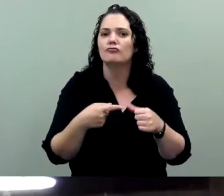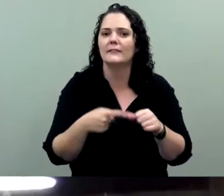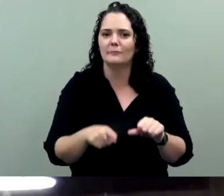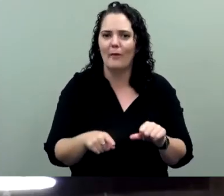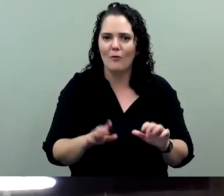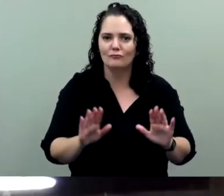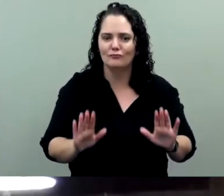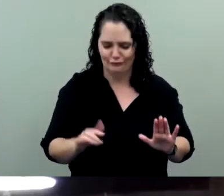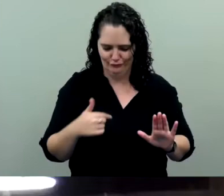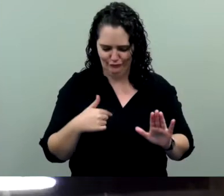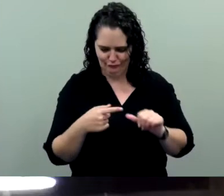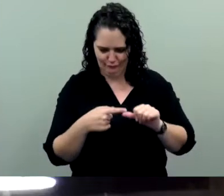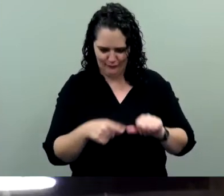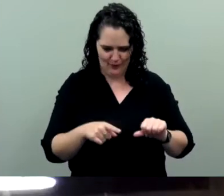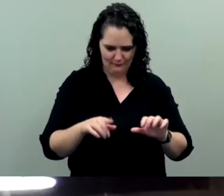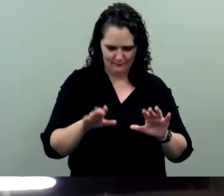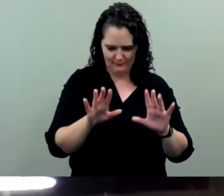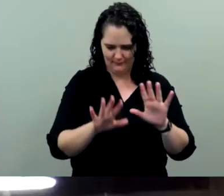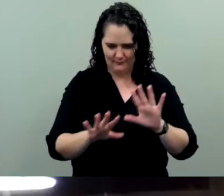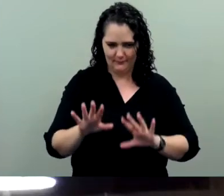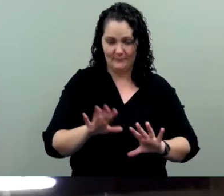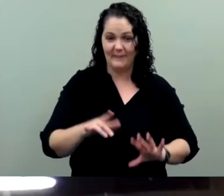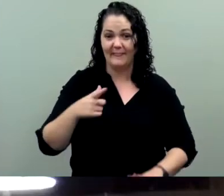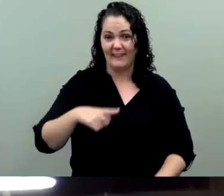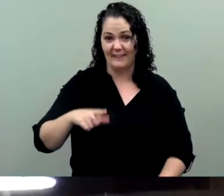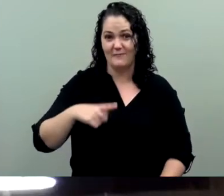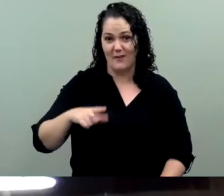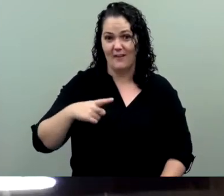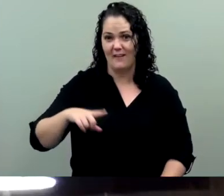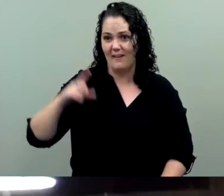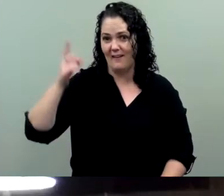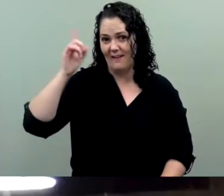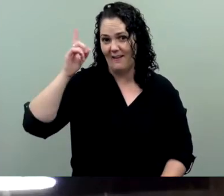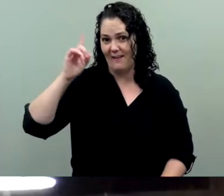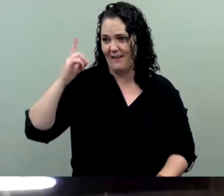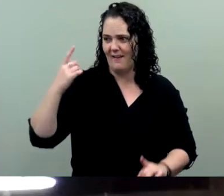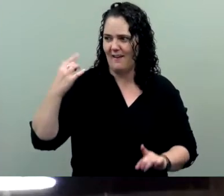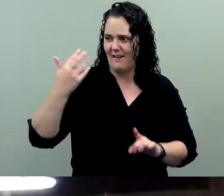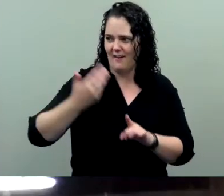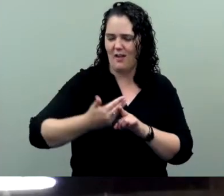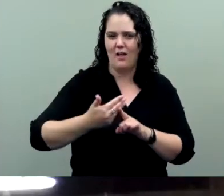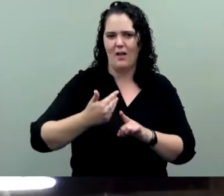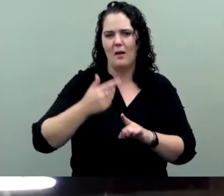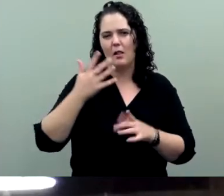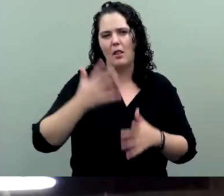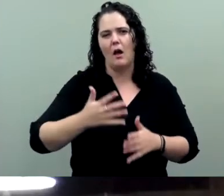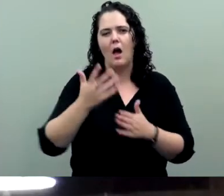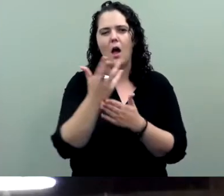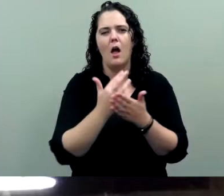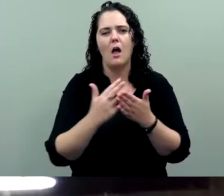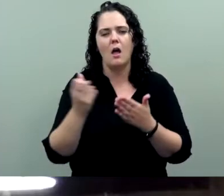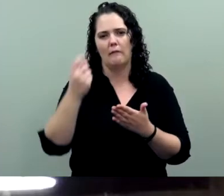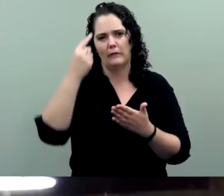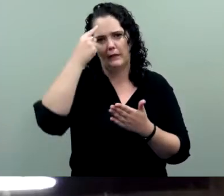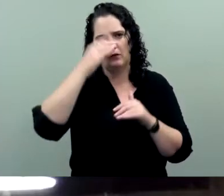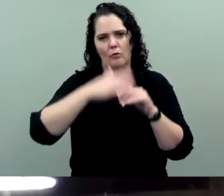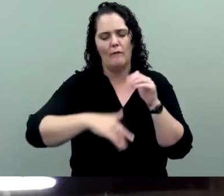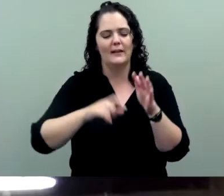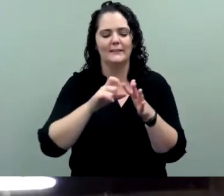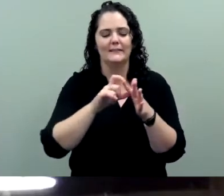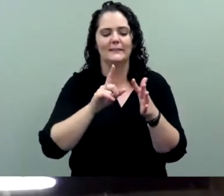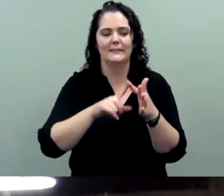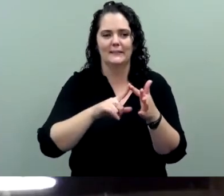through the 20th and 21st century have come up with these different methods, you know, oftentimes referred to as de-skilling methods, of using like